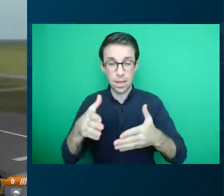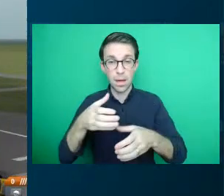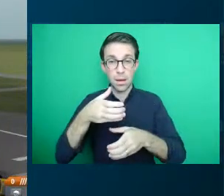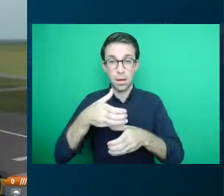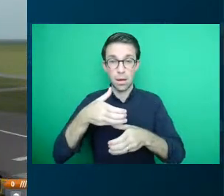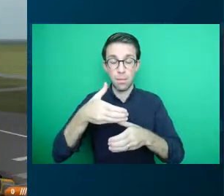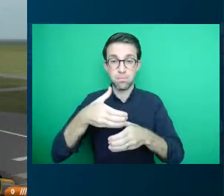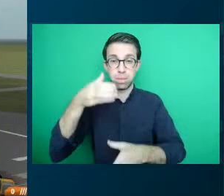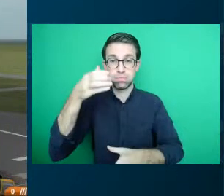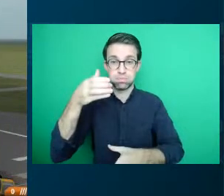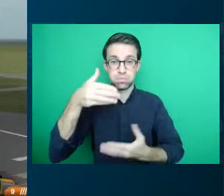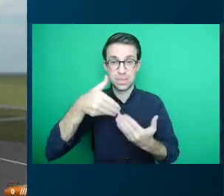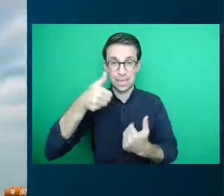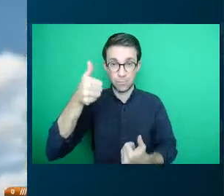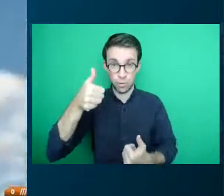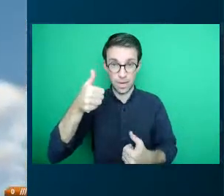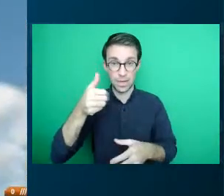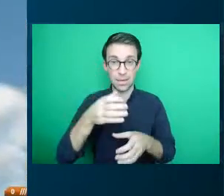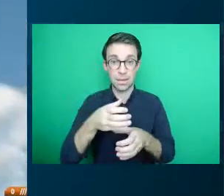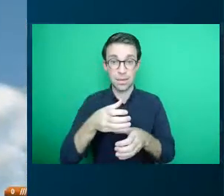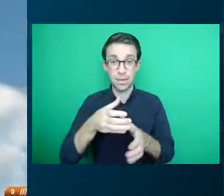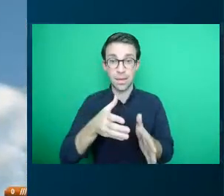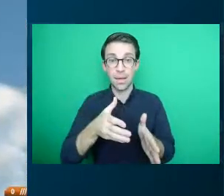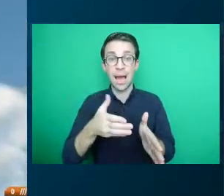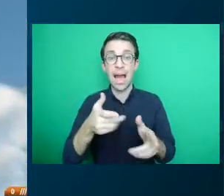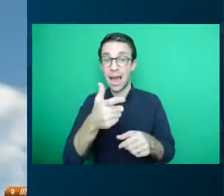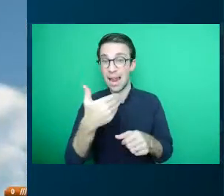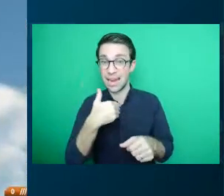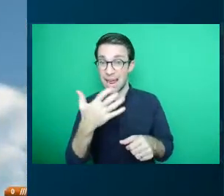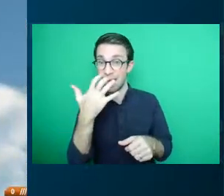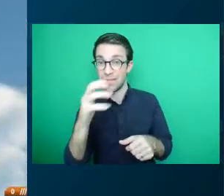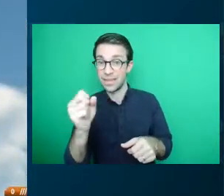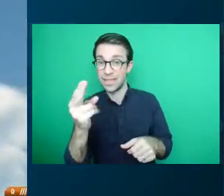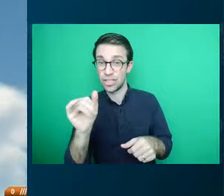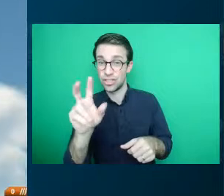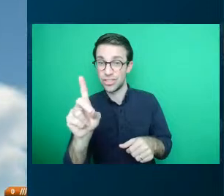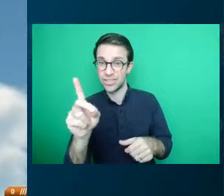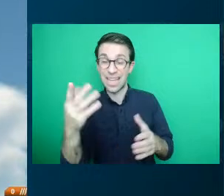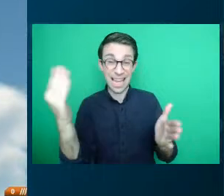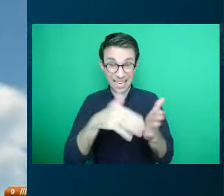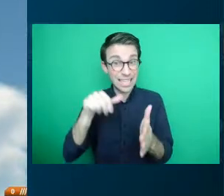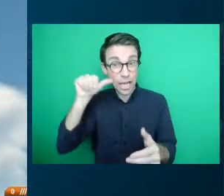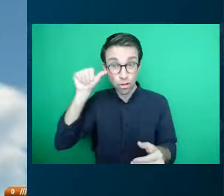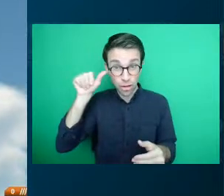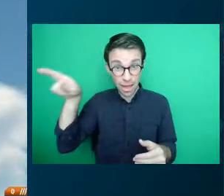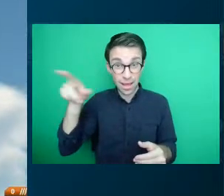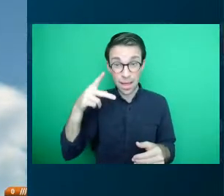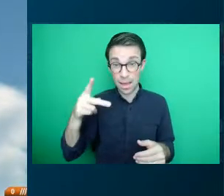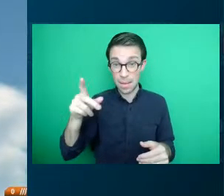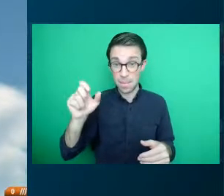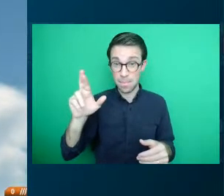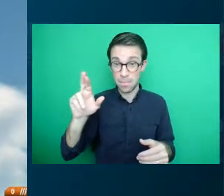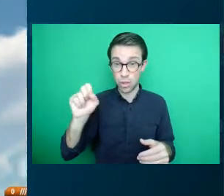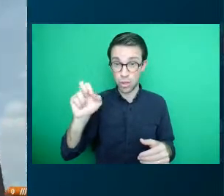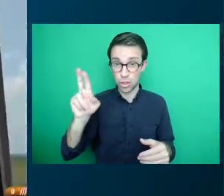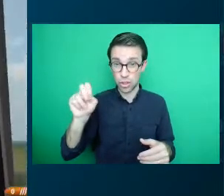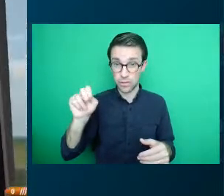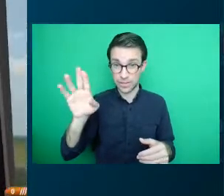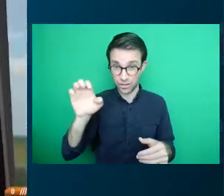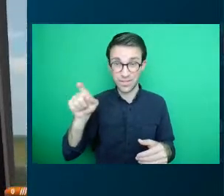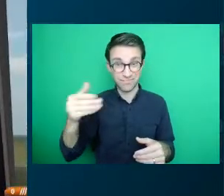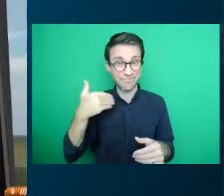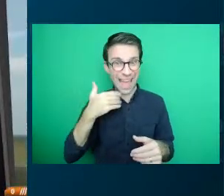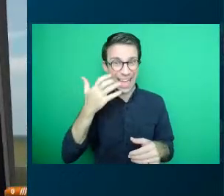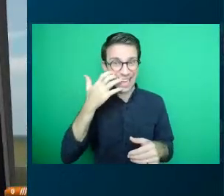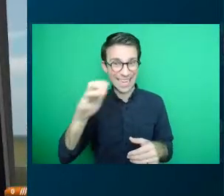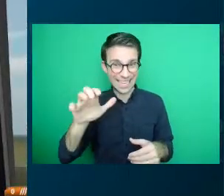rest of the rocket, but when we do that, there'll be a heat shield on the bottom. Again, this is another thing that Perseverance had yesterday. This heat shield will protect the Kerbal and the